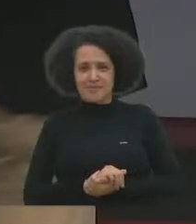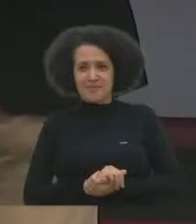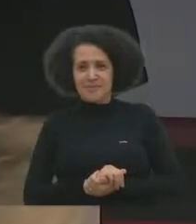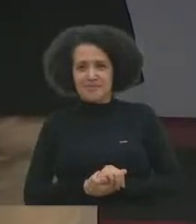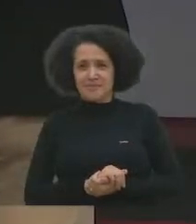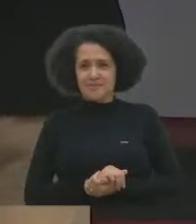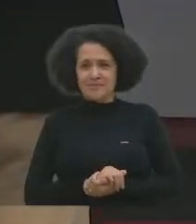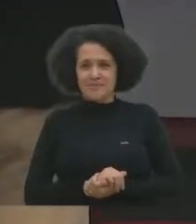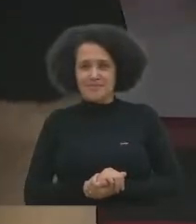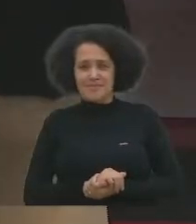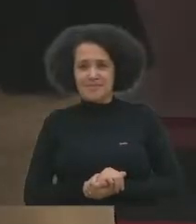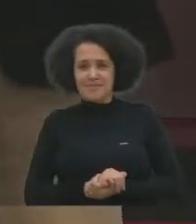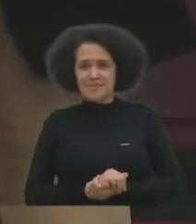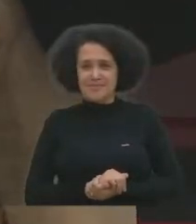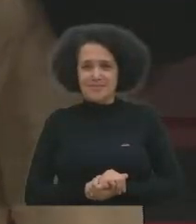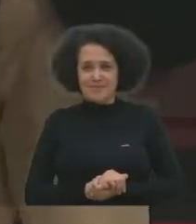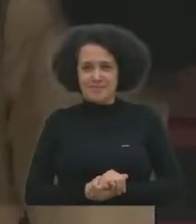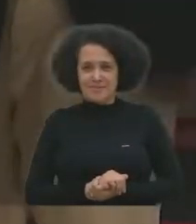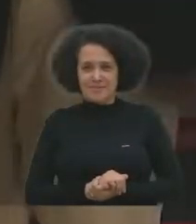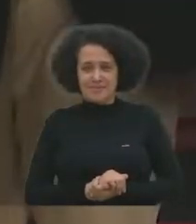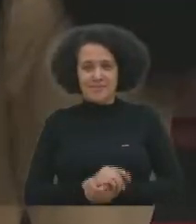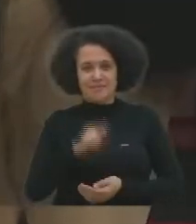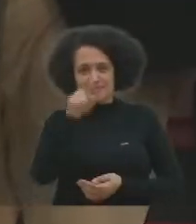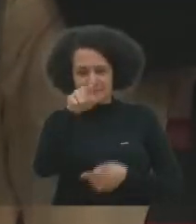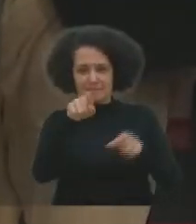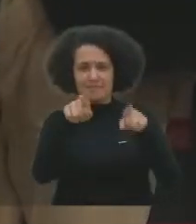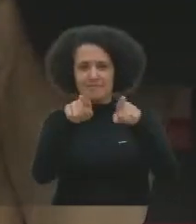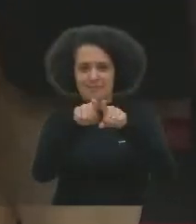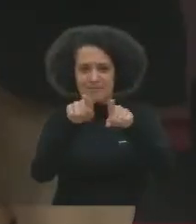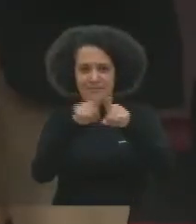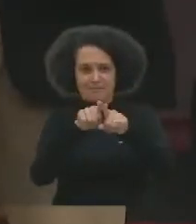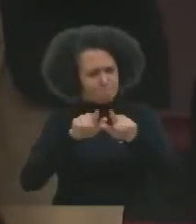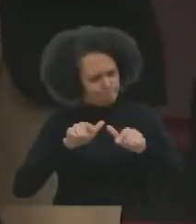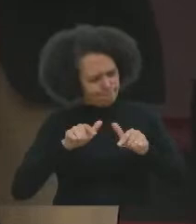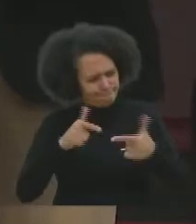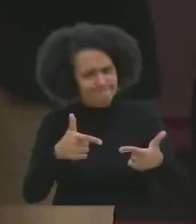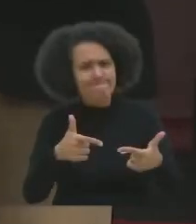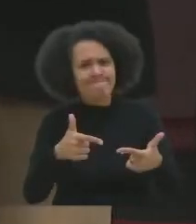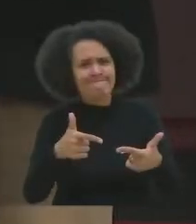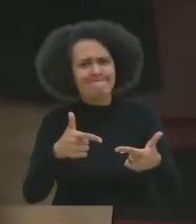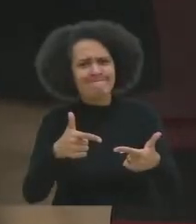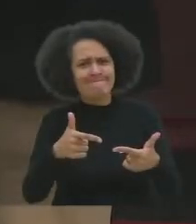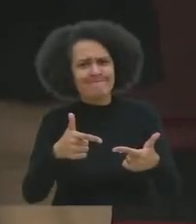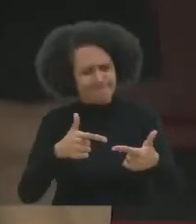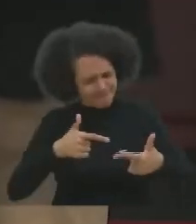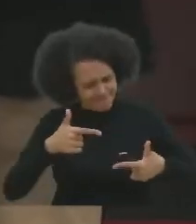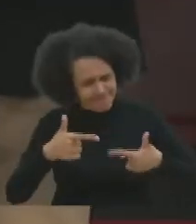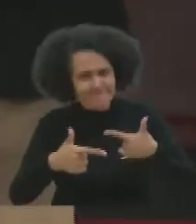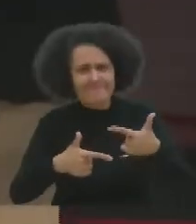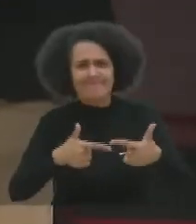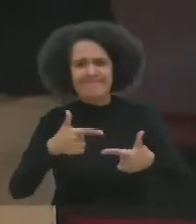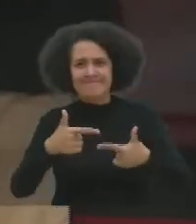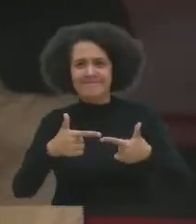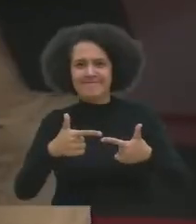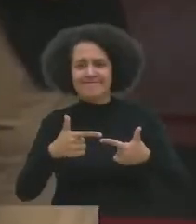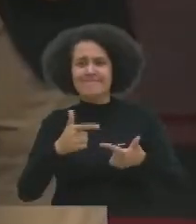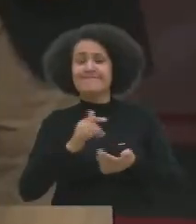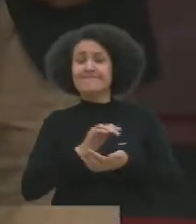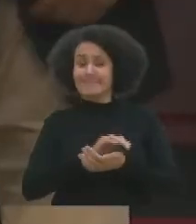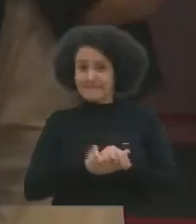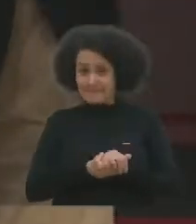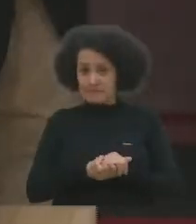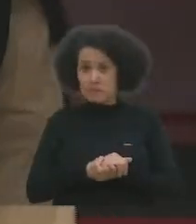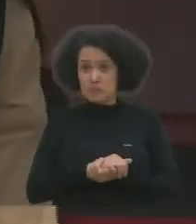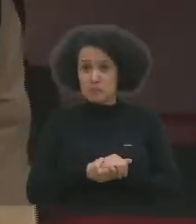You are a warrior also. Você também é guerreiro. Michael the Archangel is a warrior created by